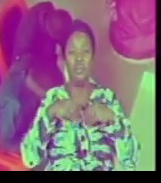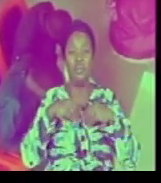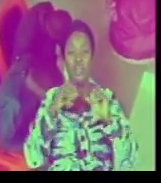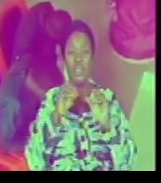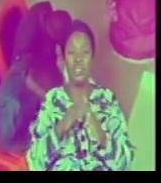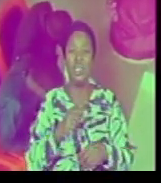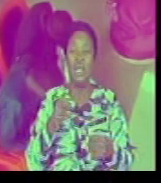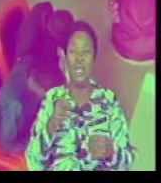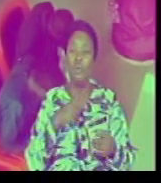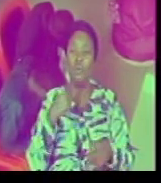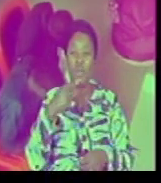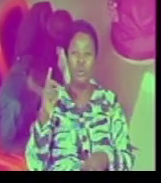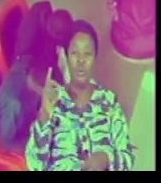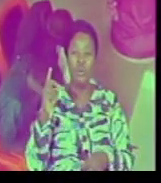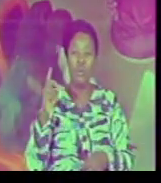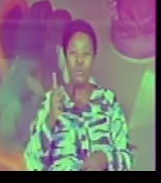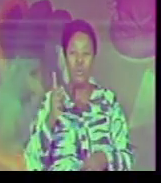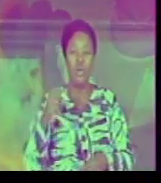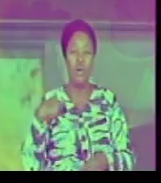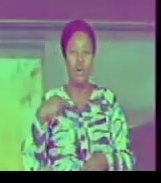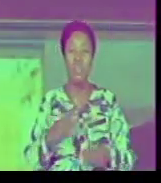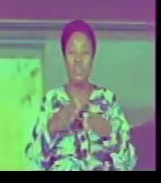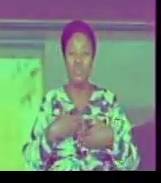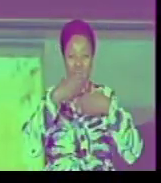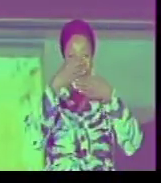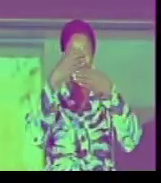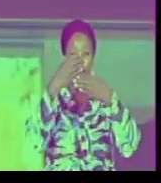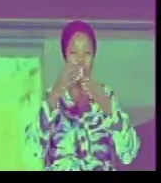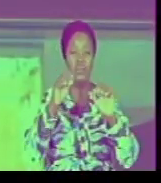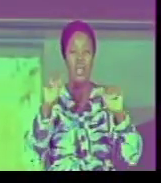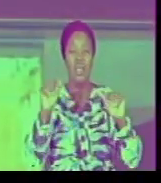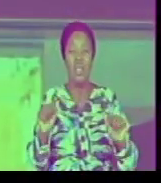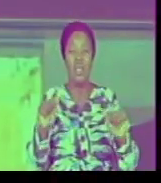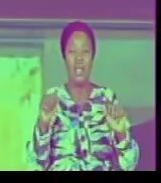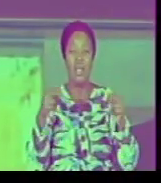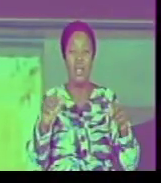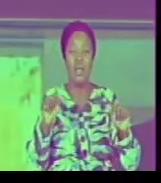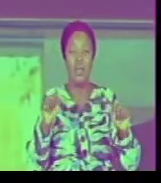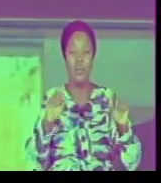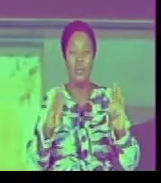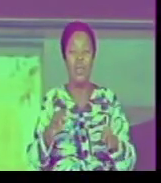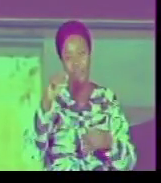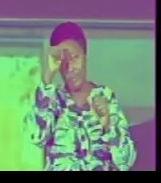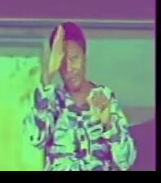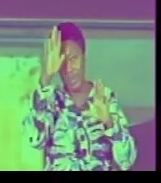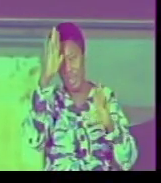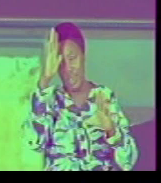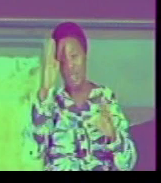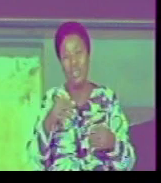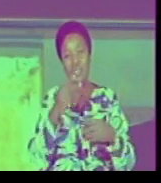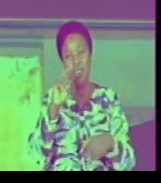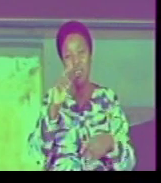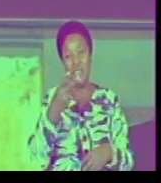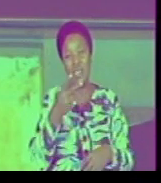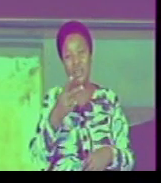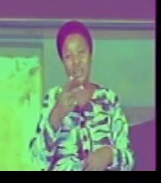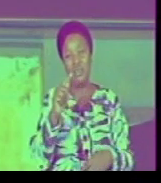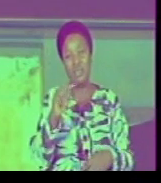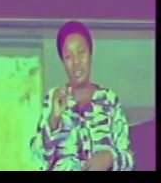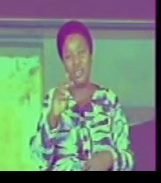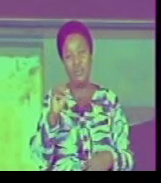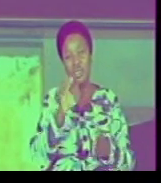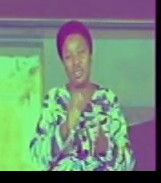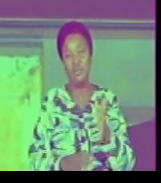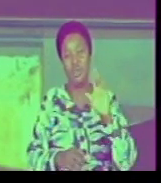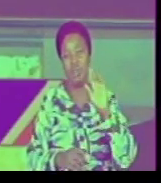Abba, Father. 2 Timothy chapter 1. 2 Timothy chapter 1. I'm reading